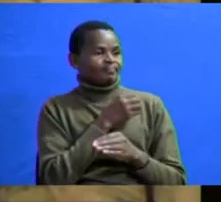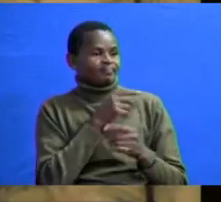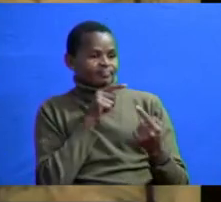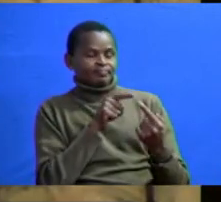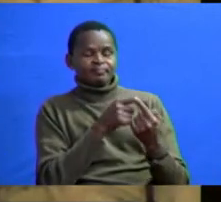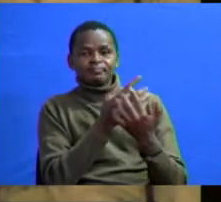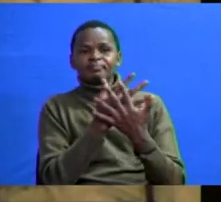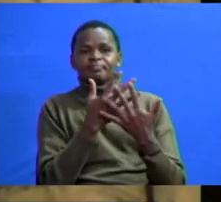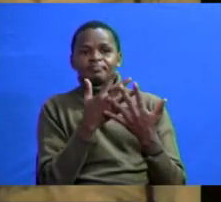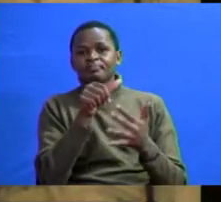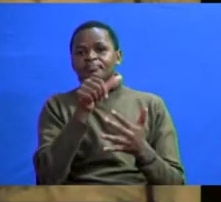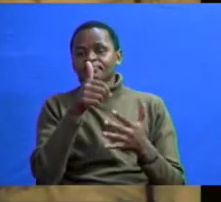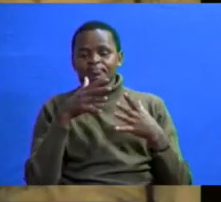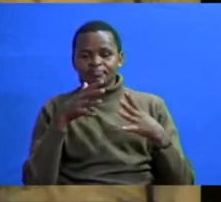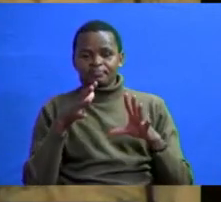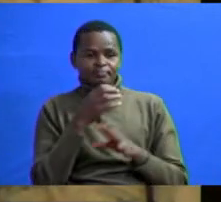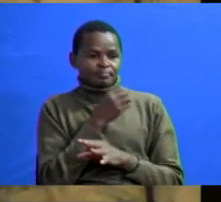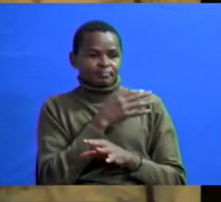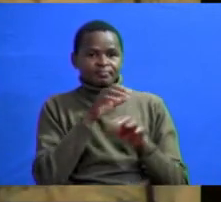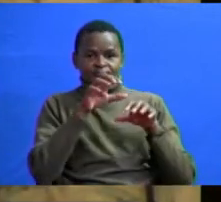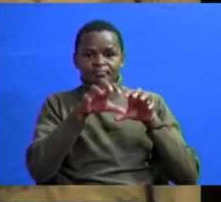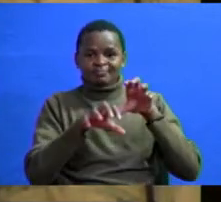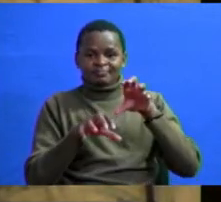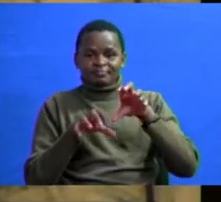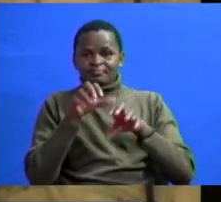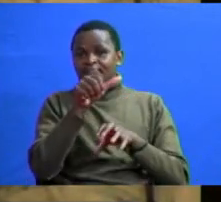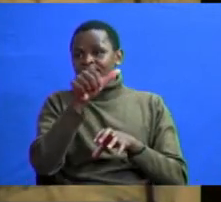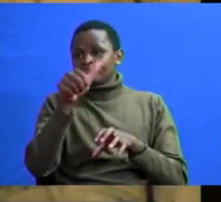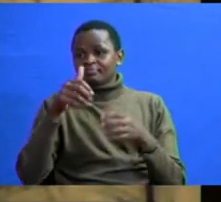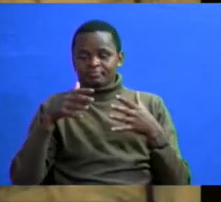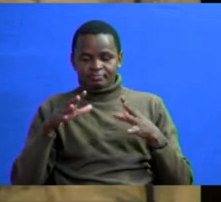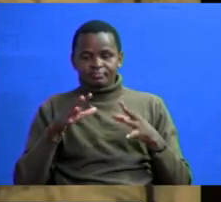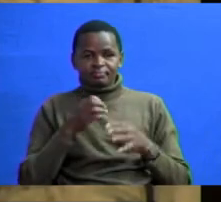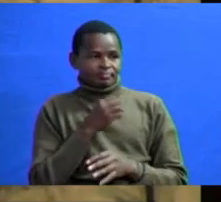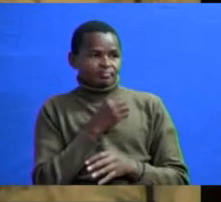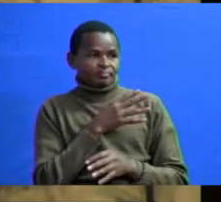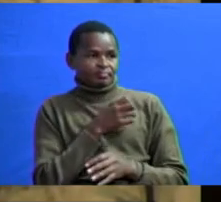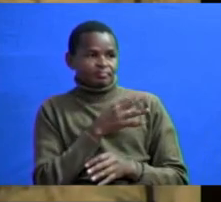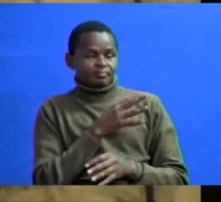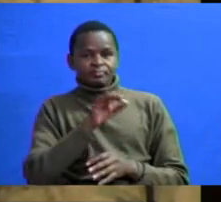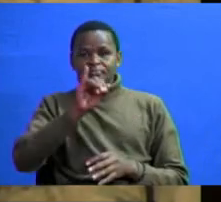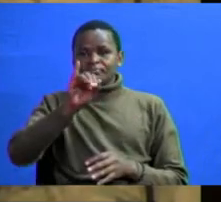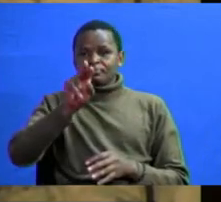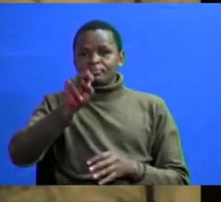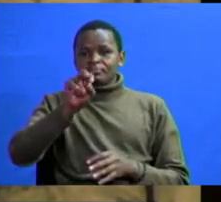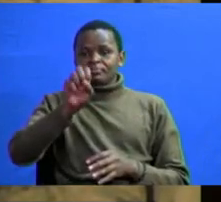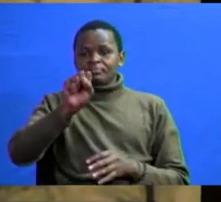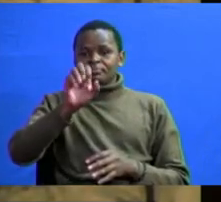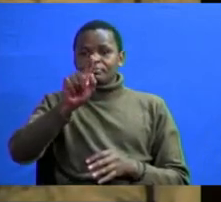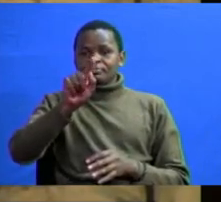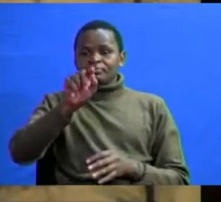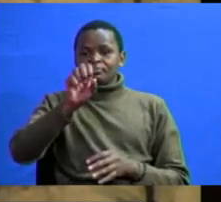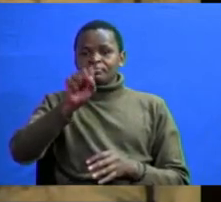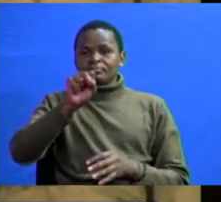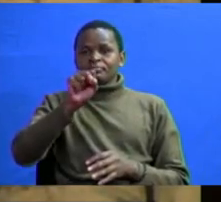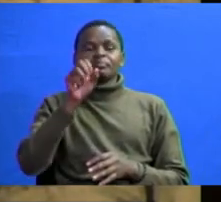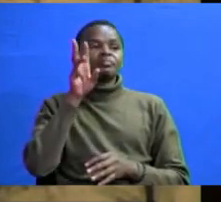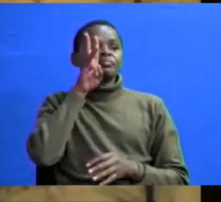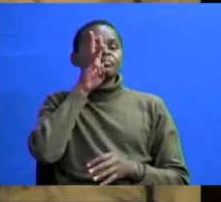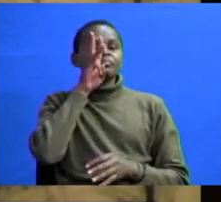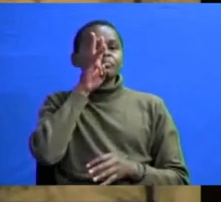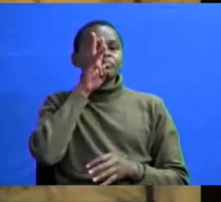things. Other people fear animals greatly. Other people fear insects, heights, water.